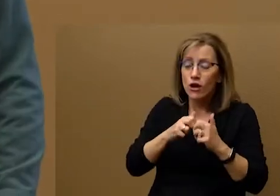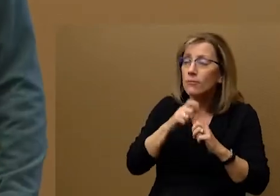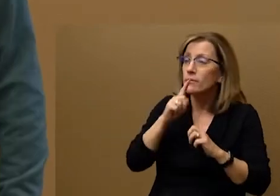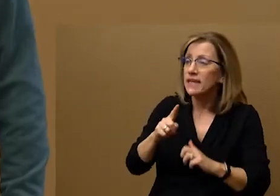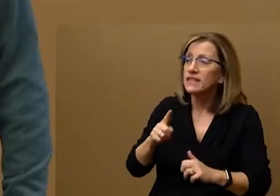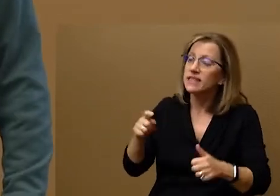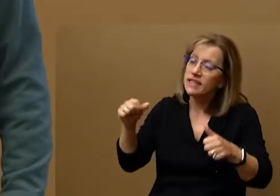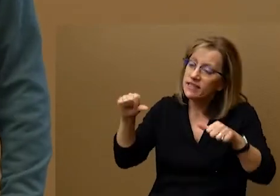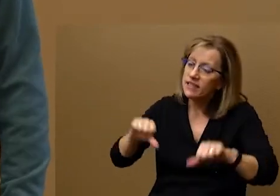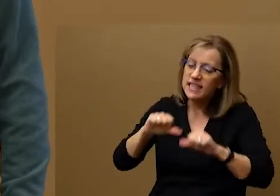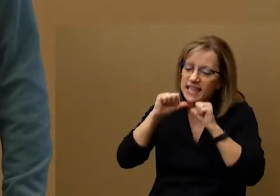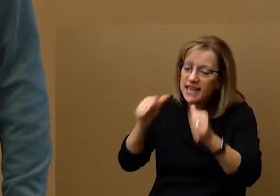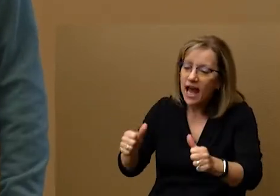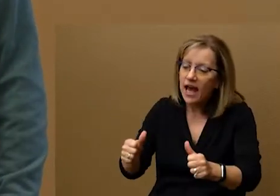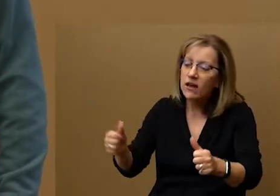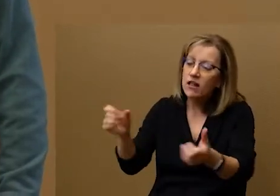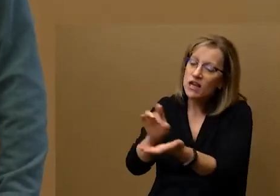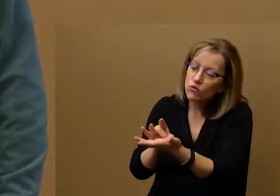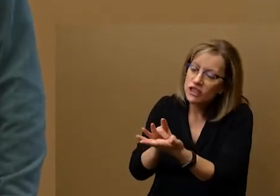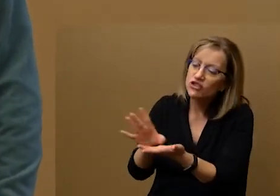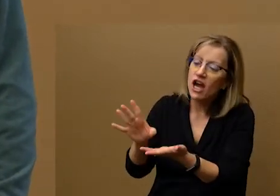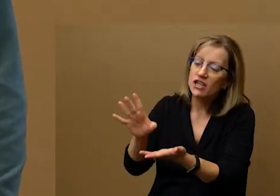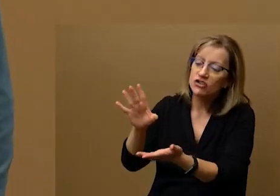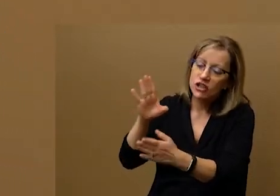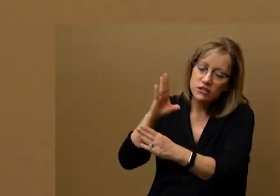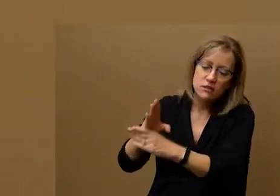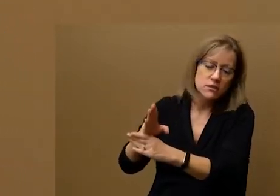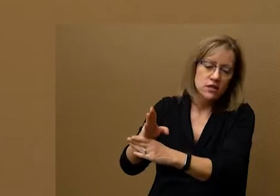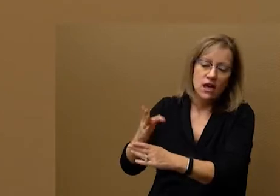problem is the denial and the rejection of sign language.